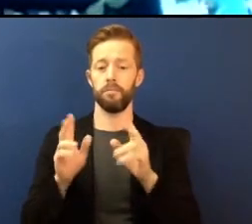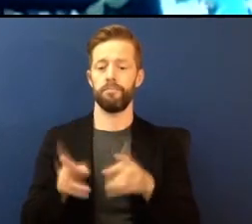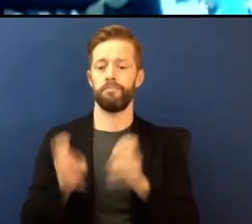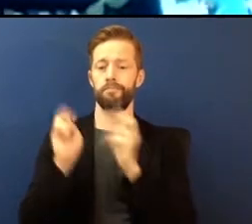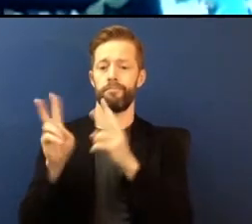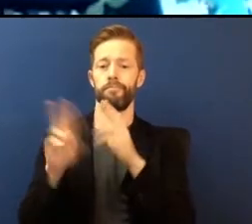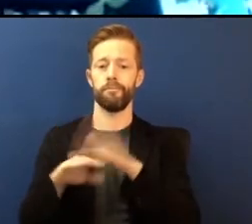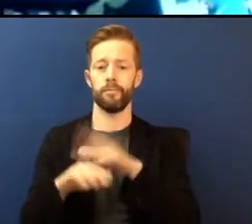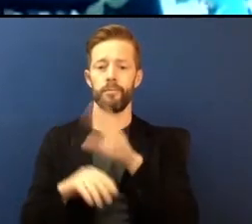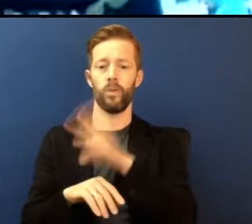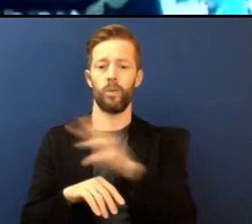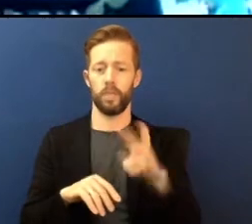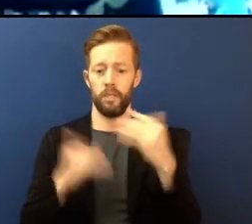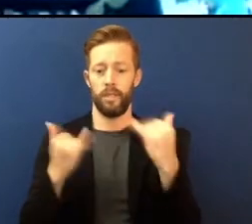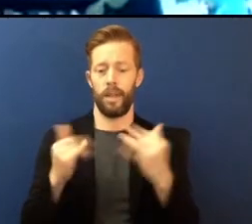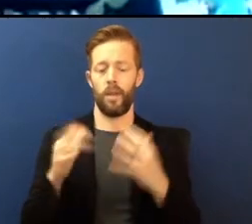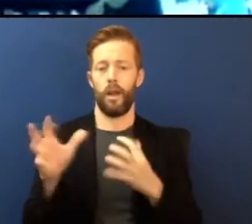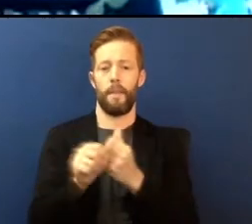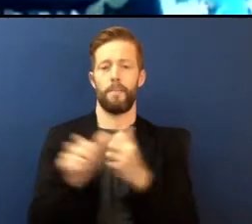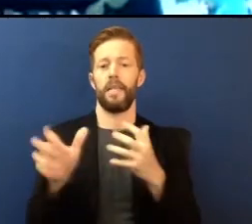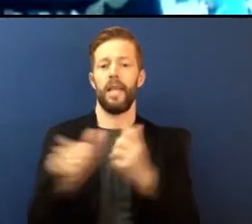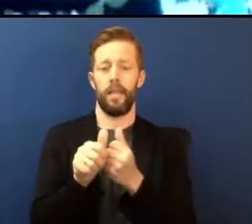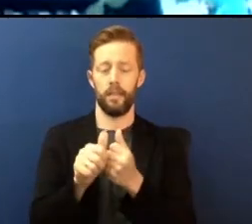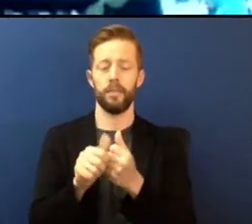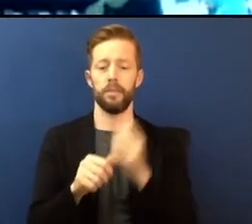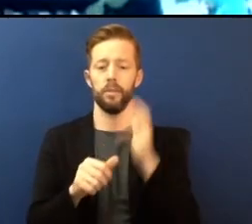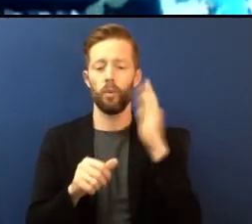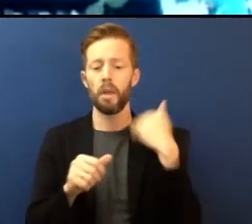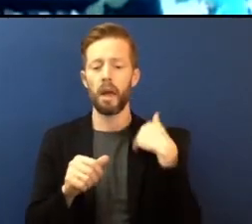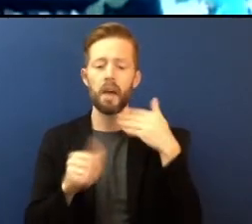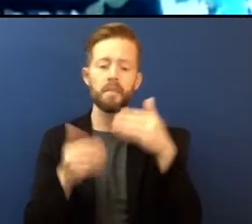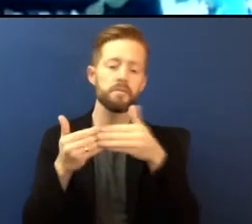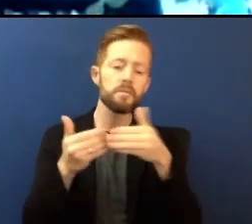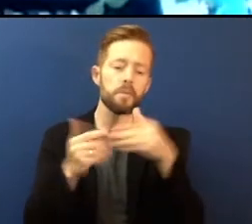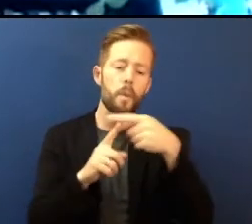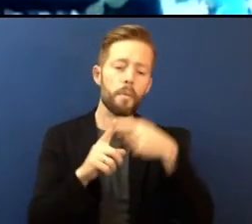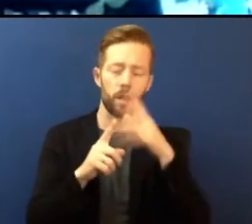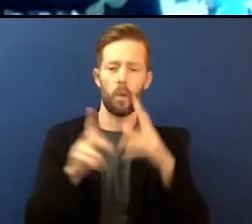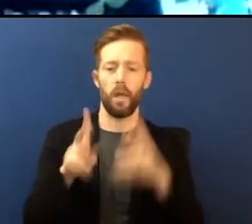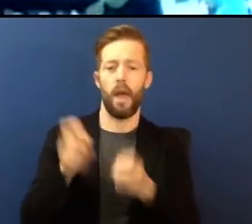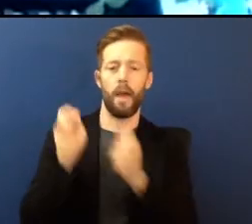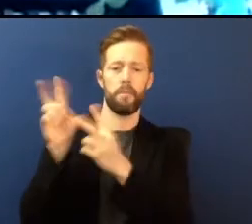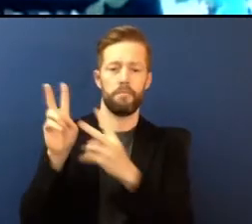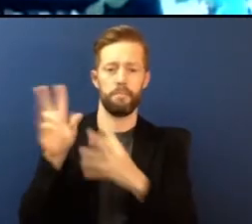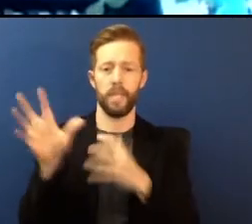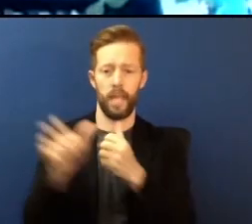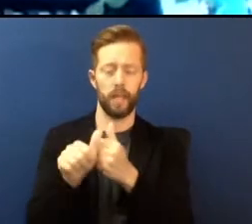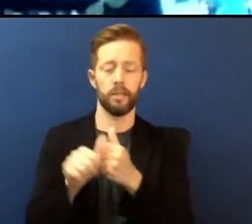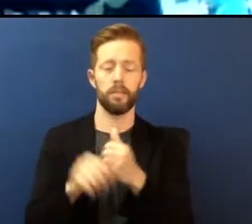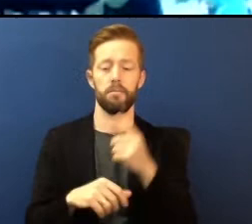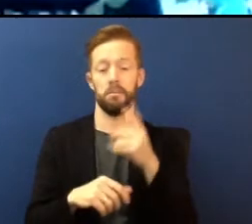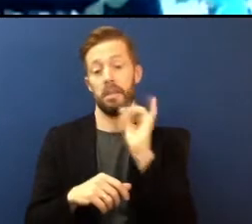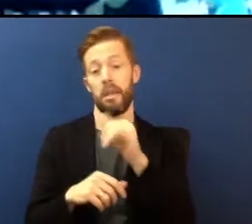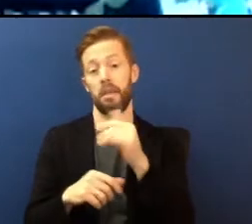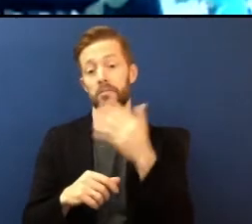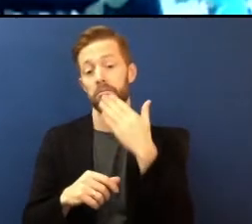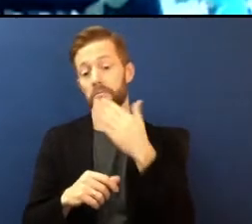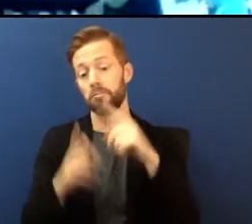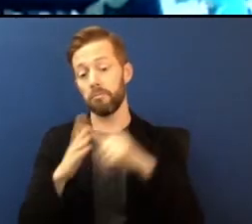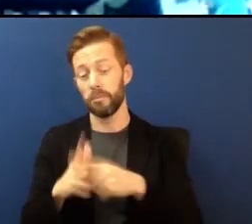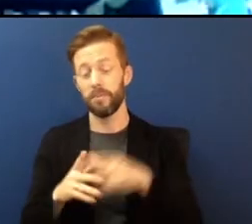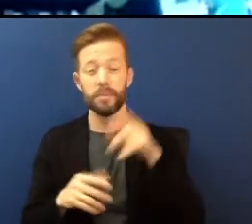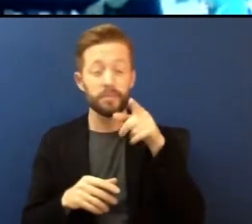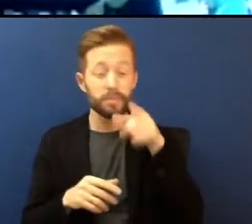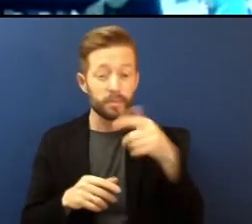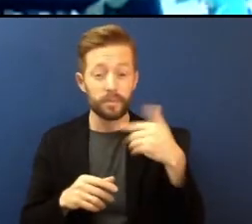on our webpage, which we're now also updating, which we'll have an updated version of that in another month or so. But those are good places to